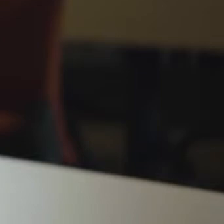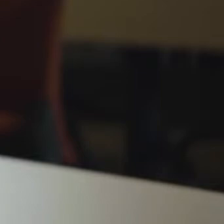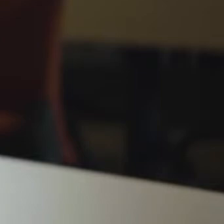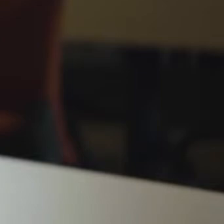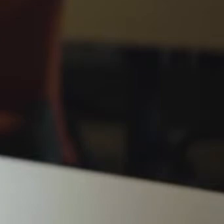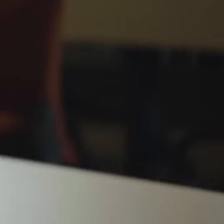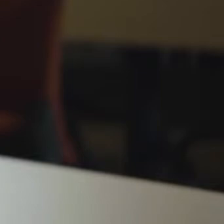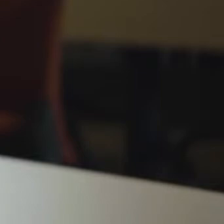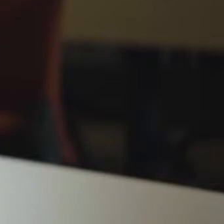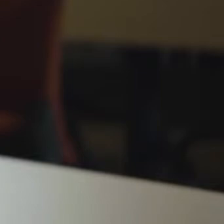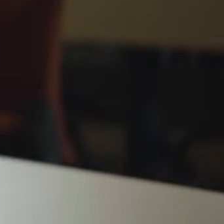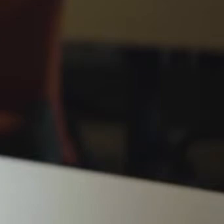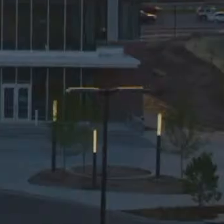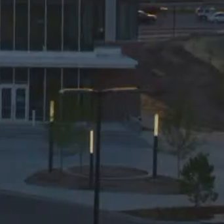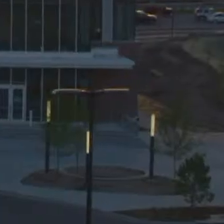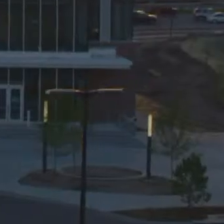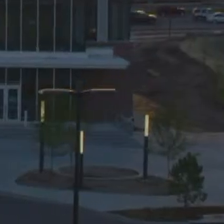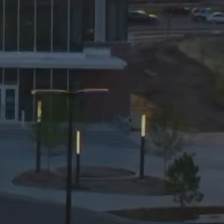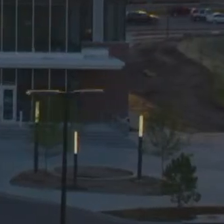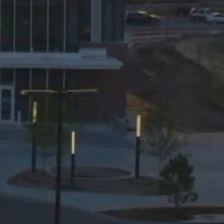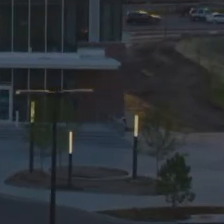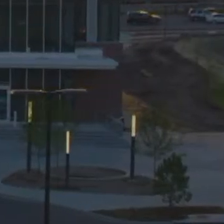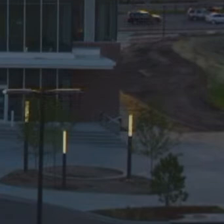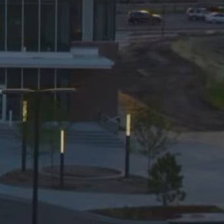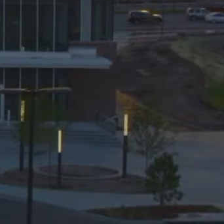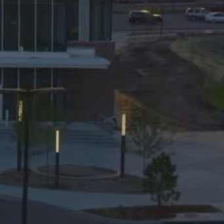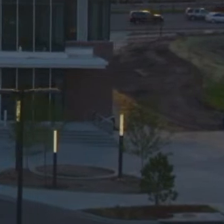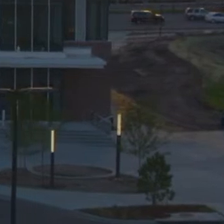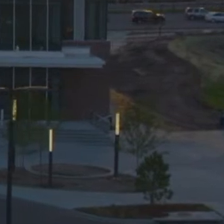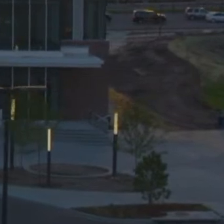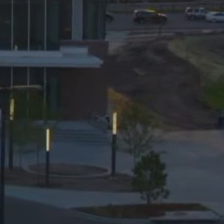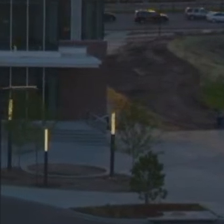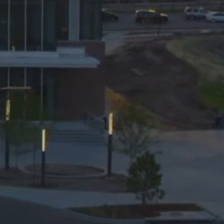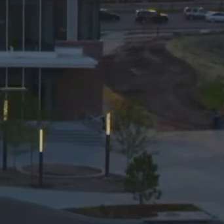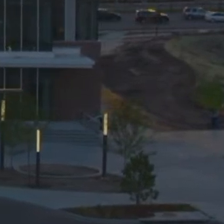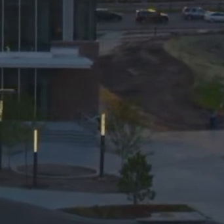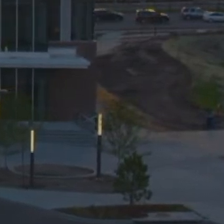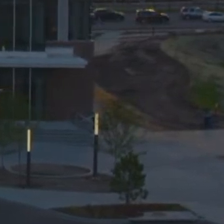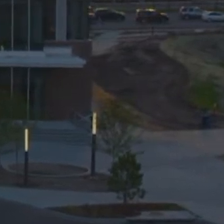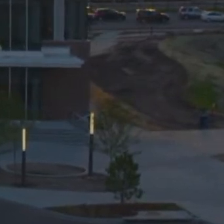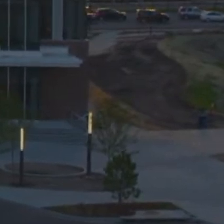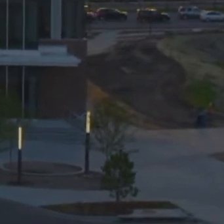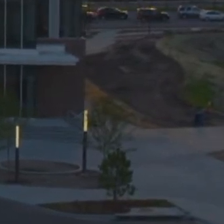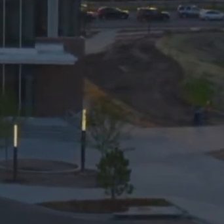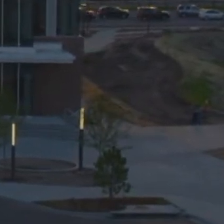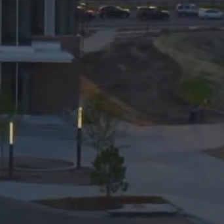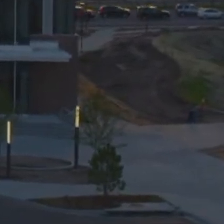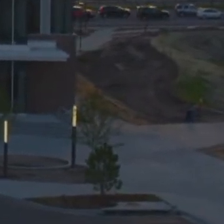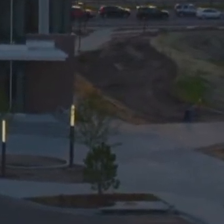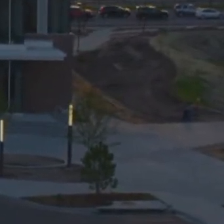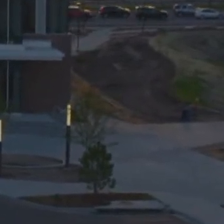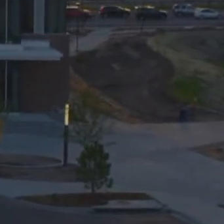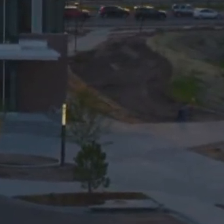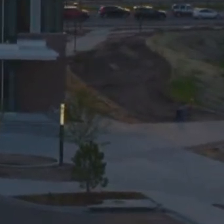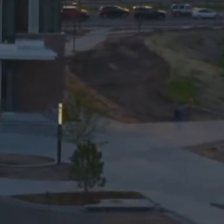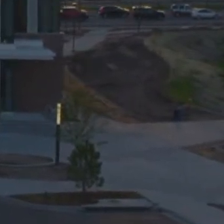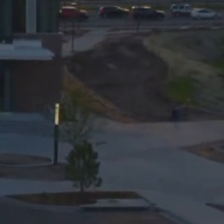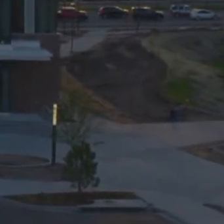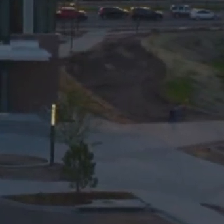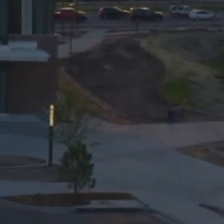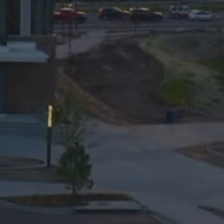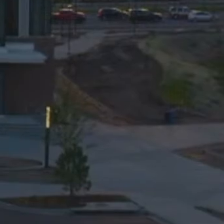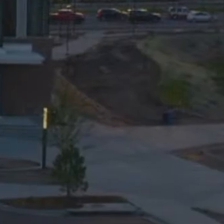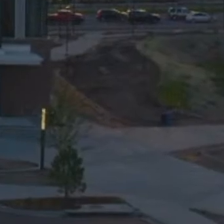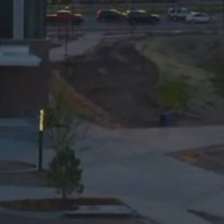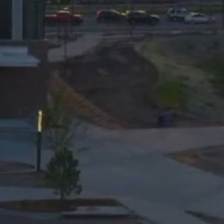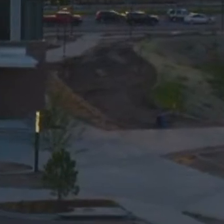university leadership, both at the system level, at the campus level, really came together to make this happen. I think Steve Jobs said it